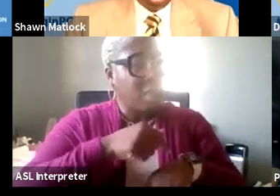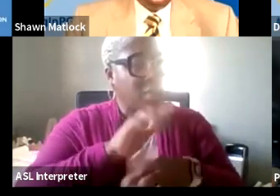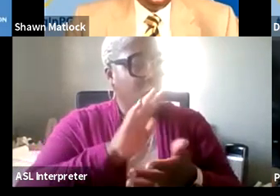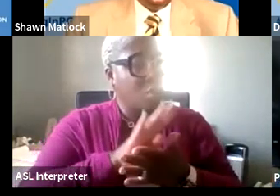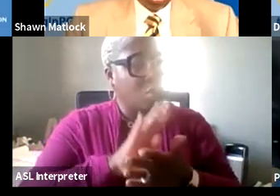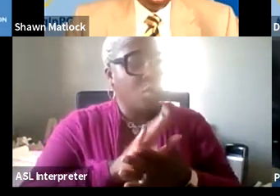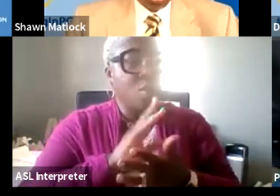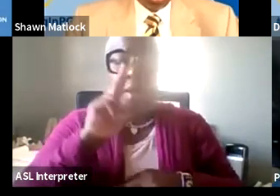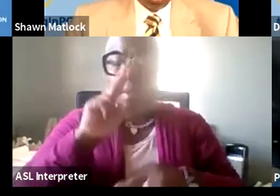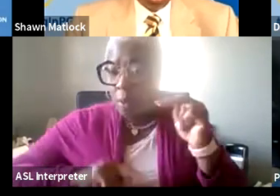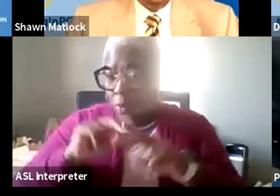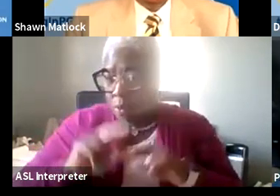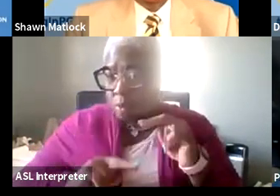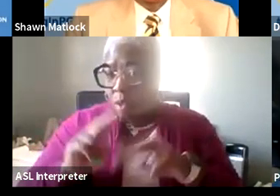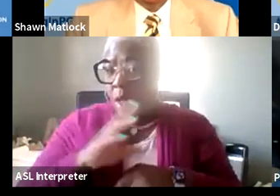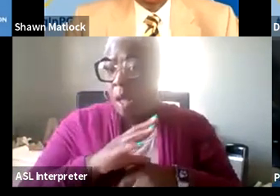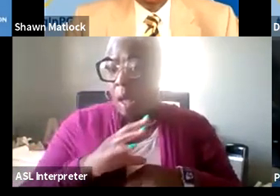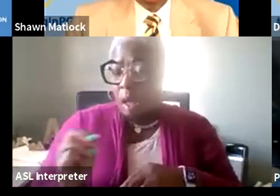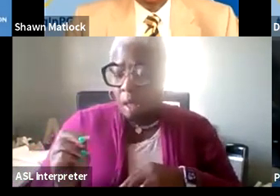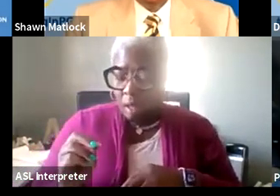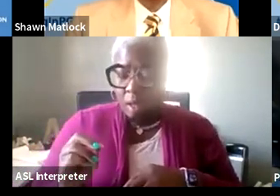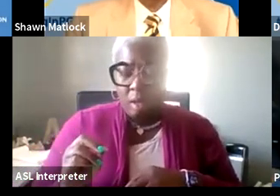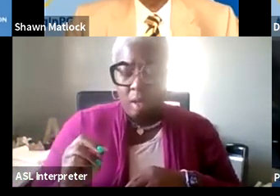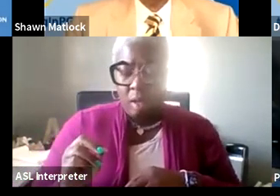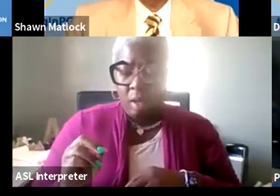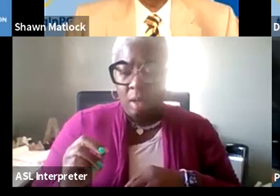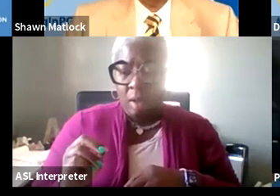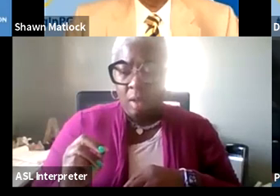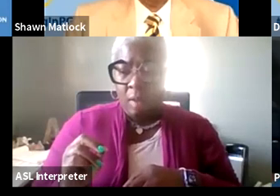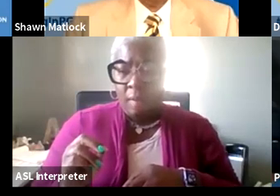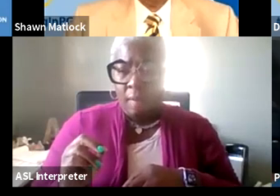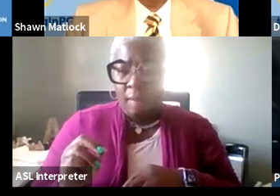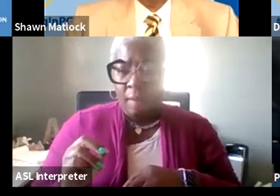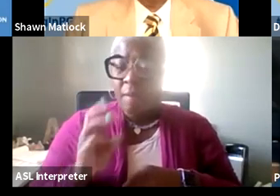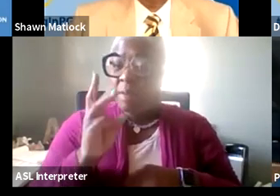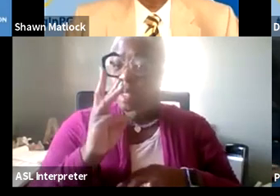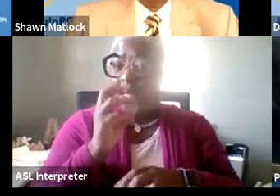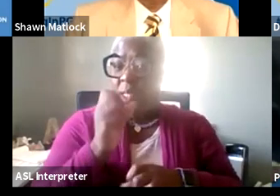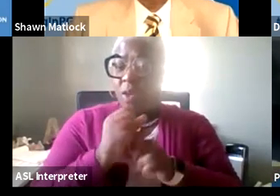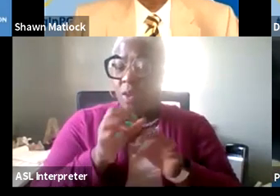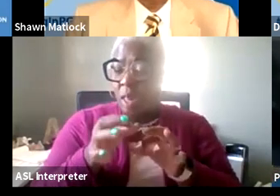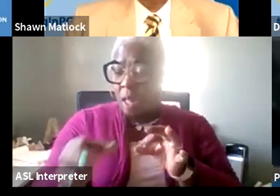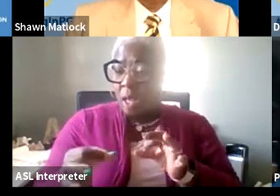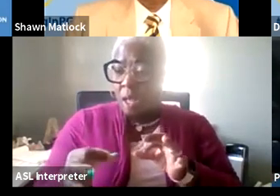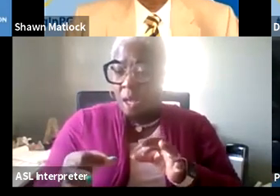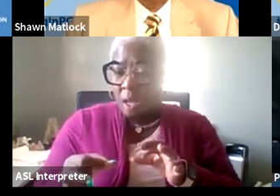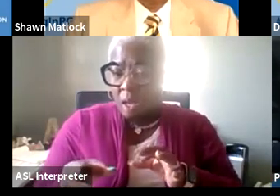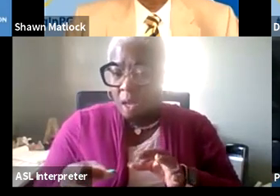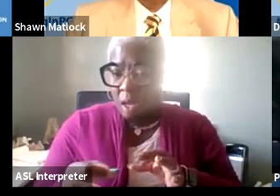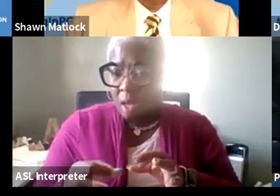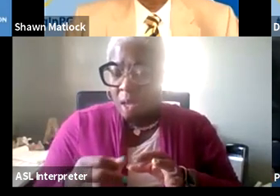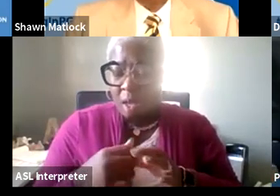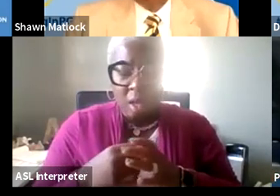be built. And we've had the 6-year delay. It could be either